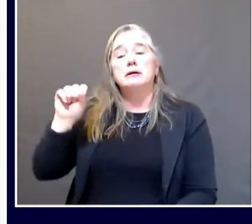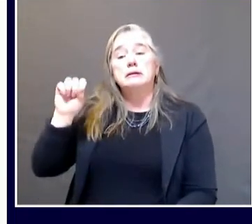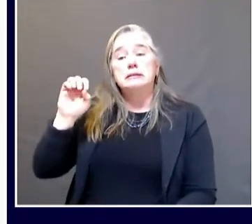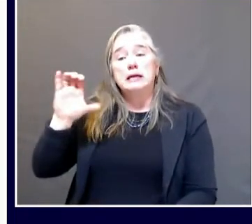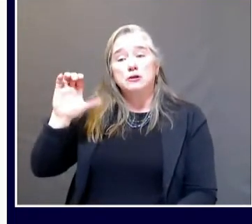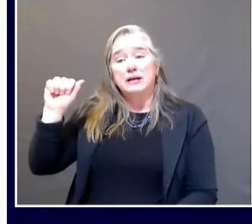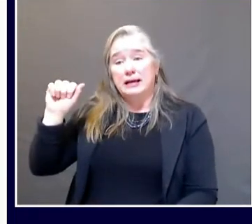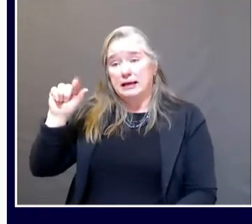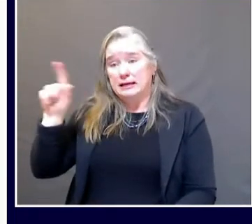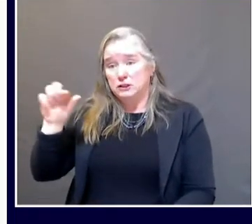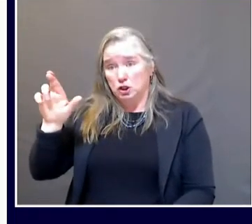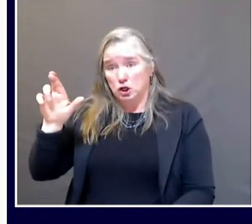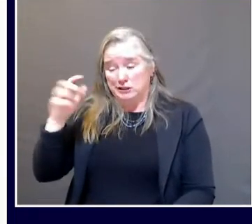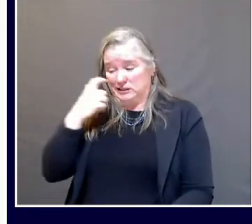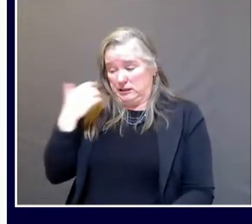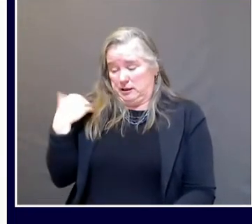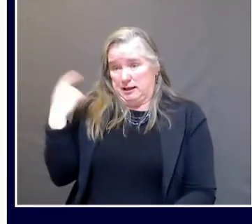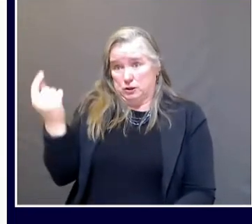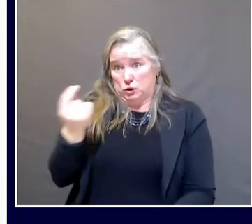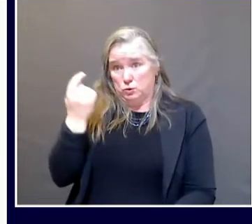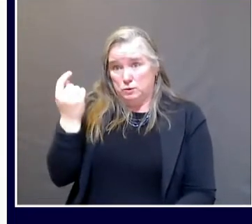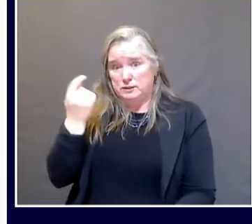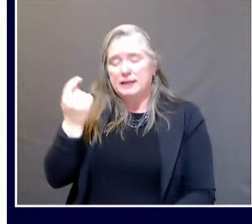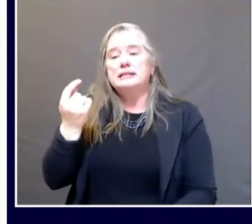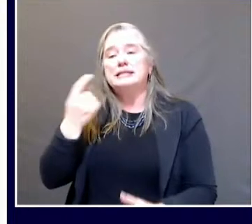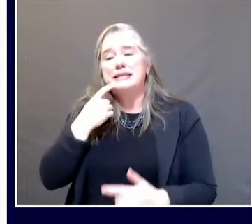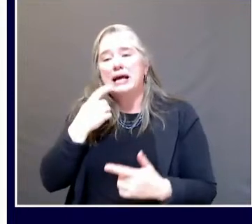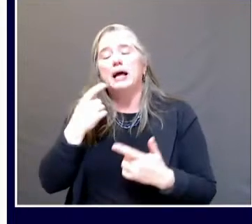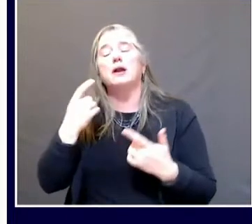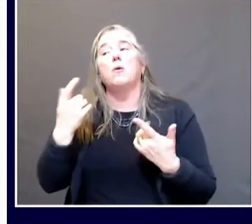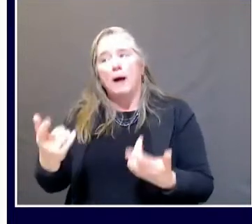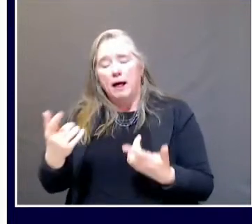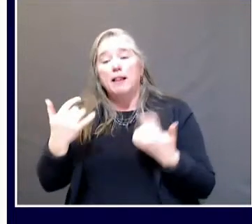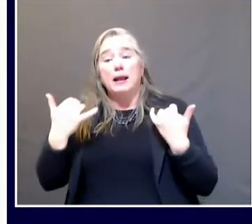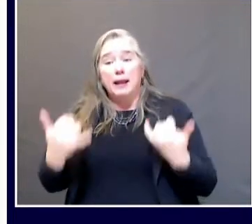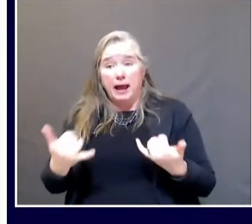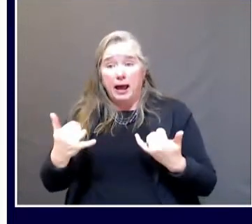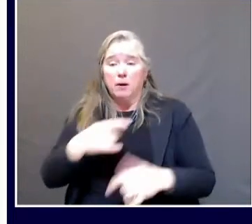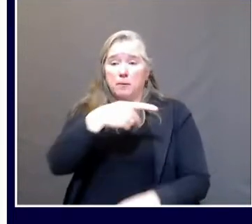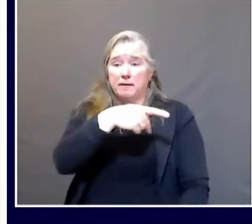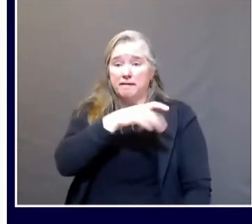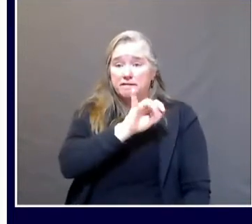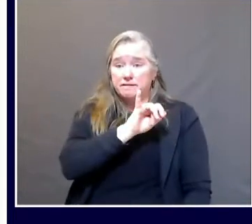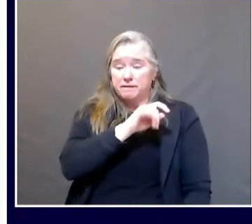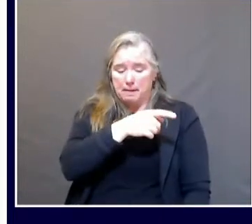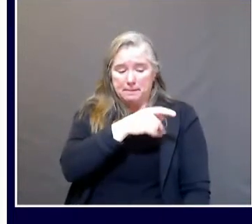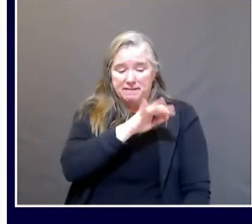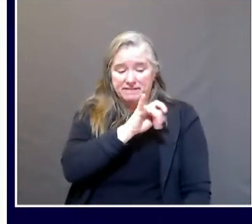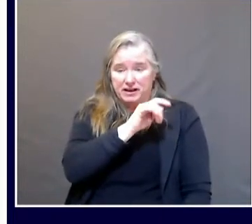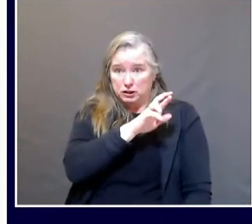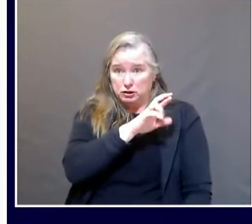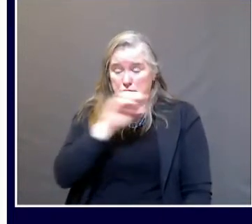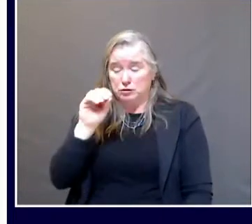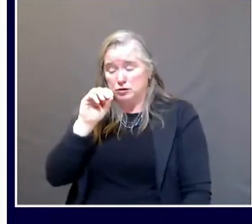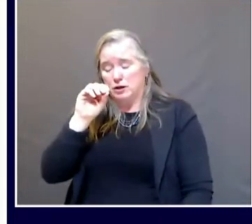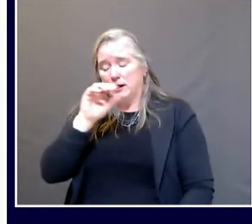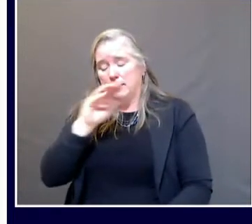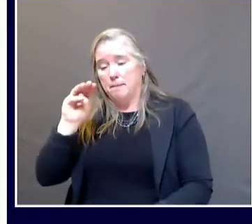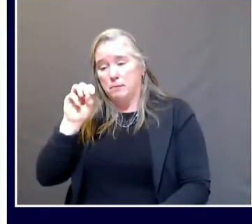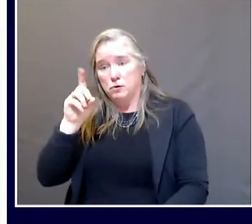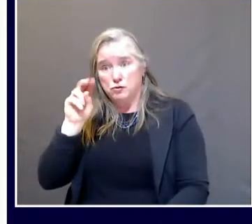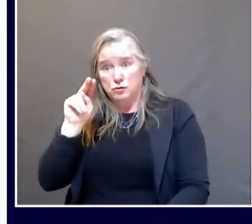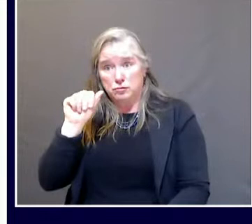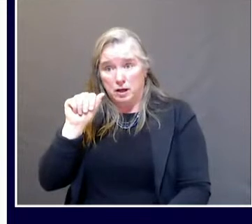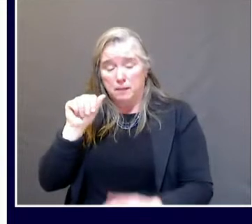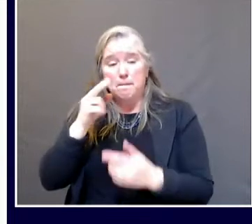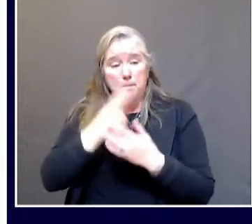Tuesday, because we now have a consistent pace of production, we can now ship all of the doses that had been held